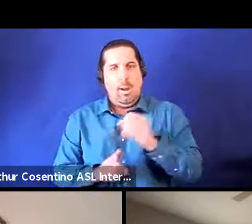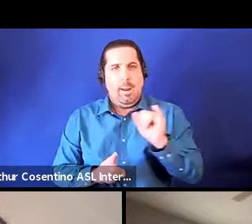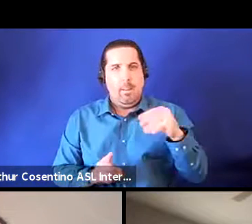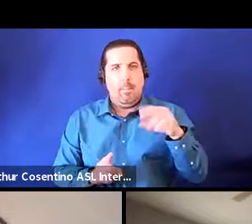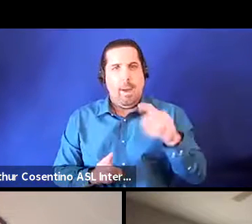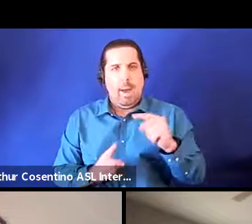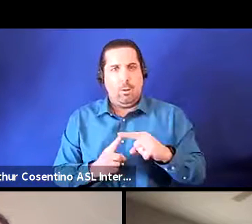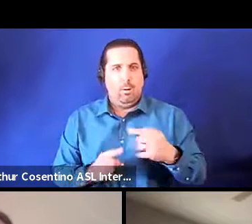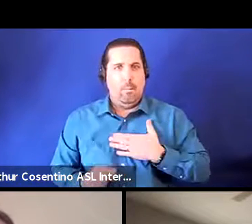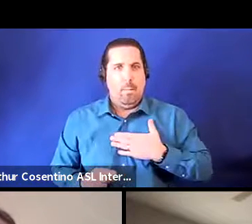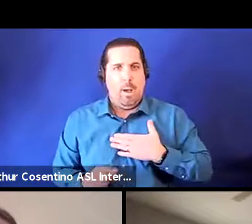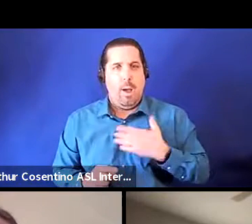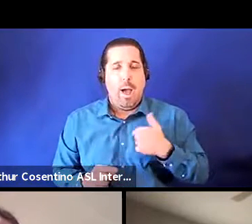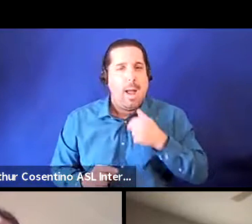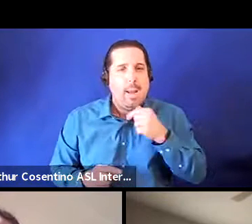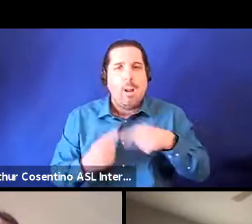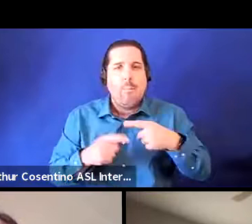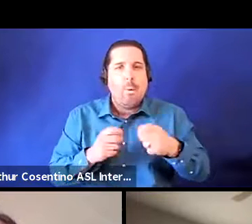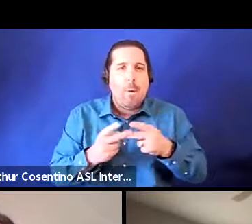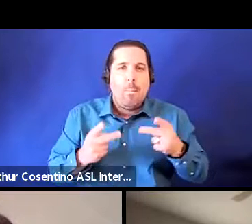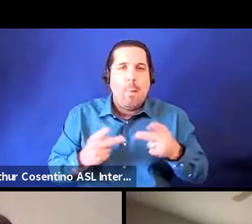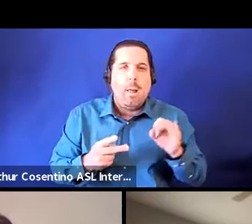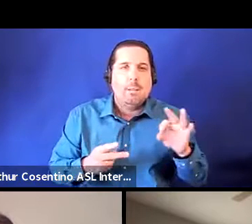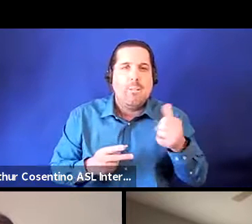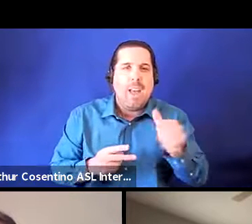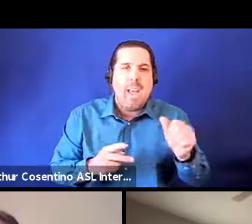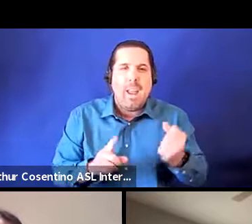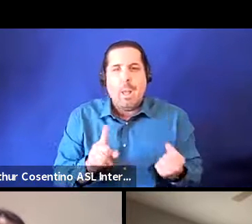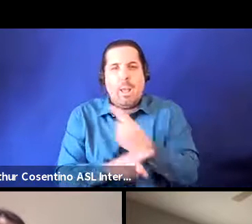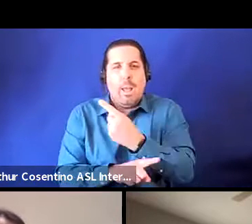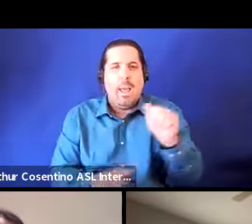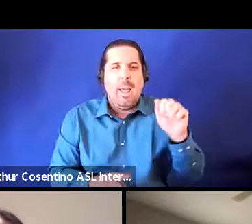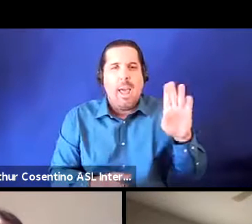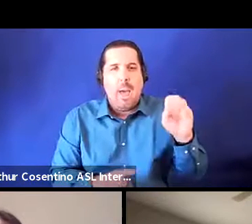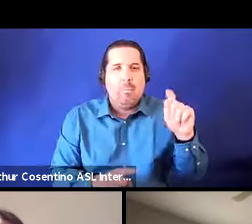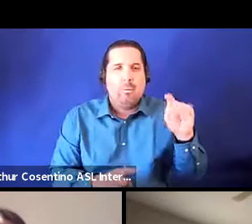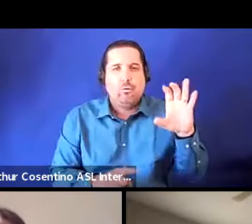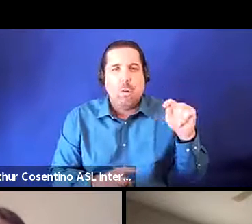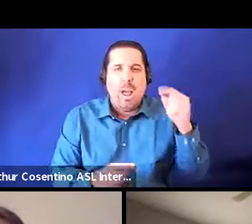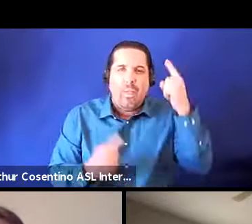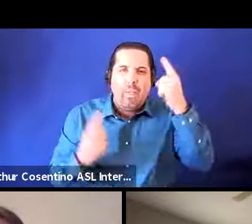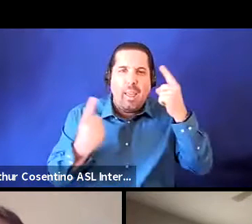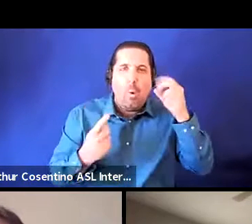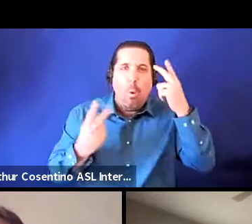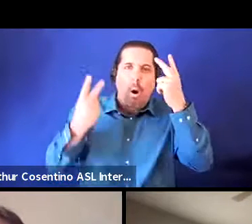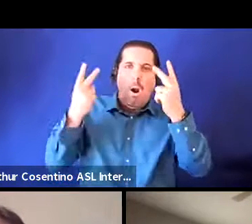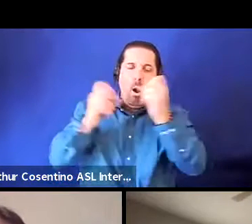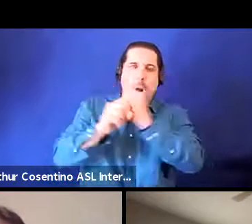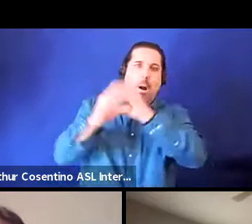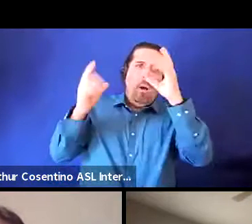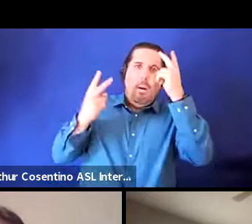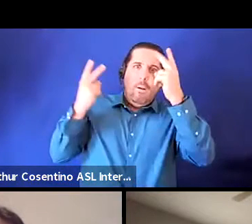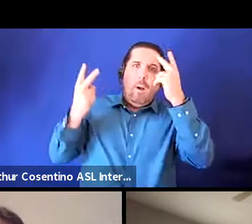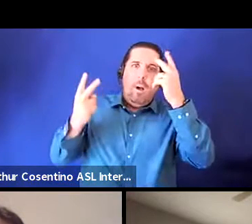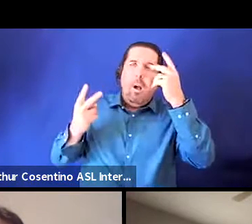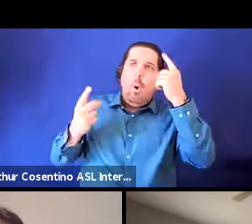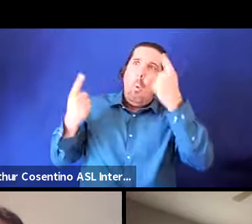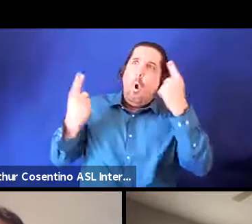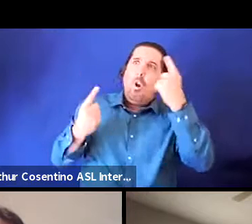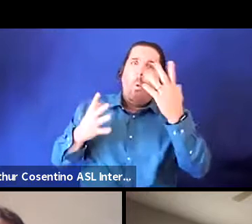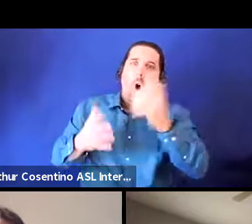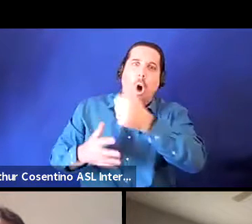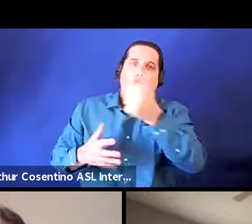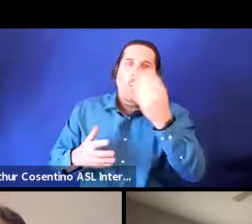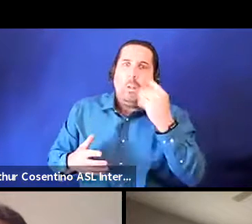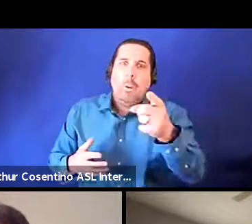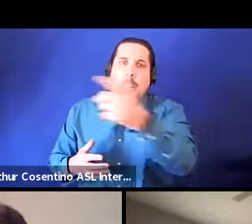I didn't come to it from a place of any abstract thinking or visualizing and seeing how others were struggling or anything like that. It was just my own personal